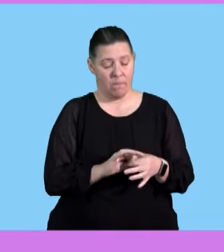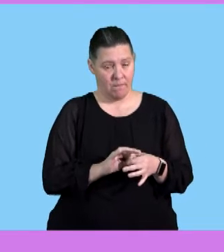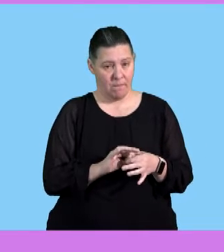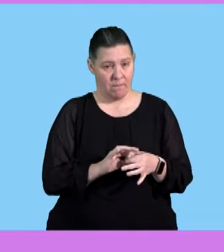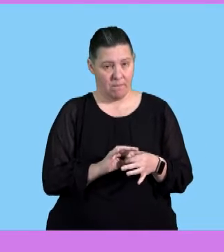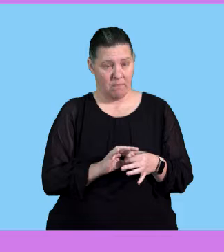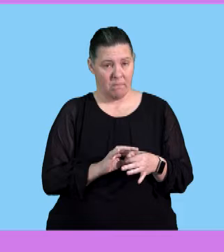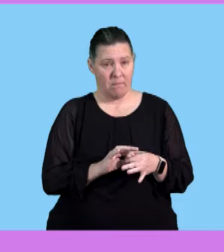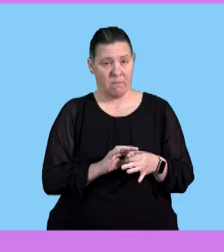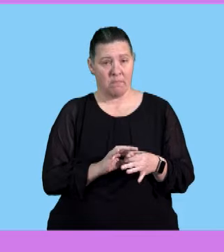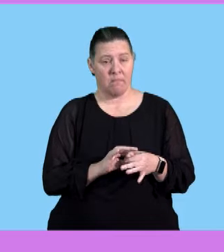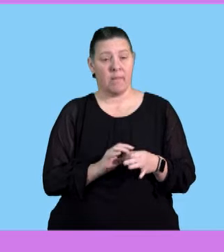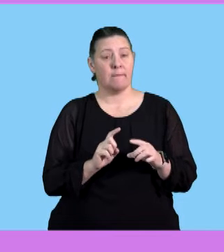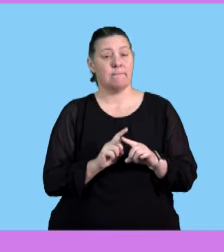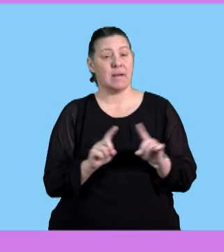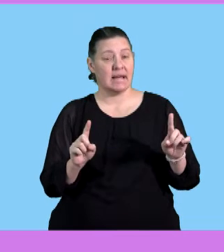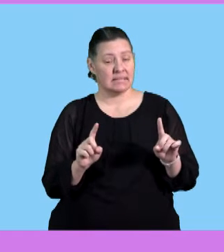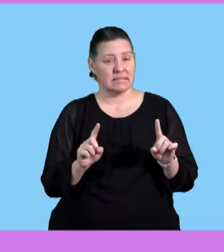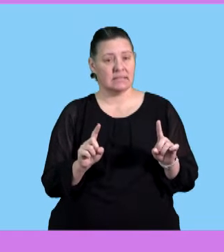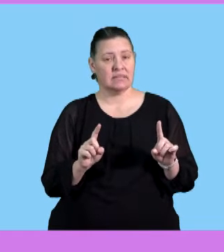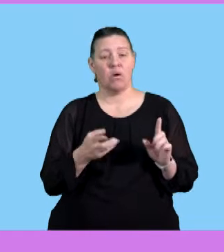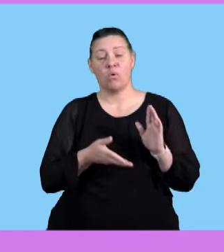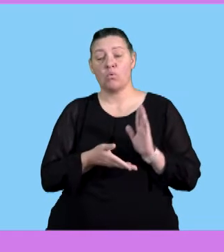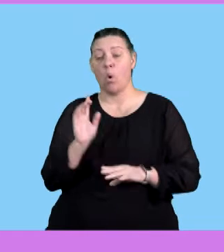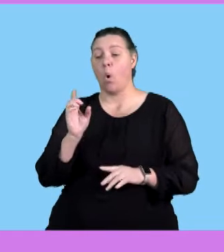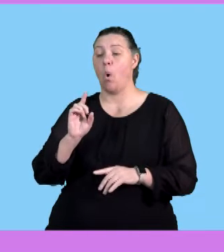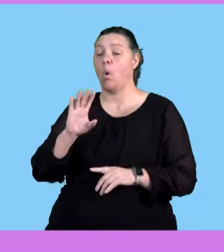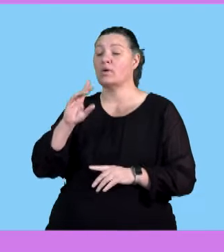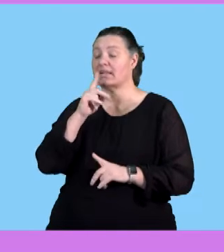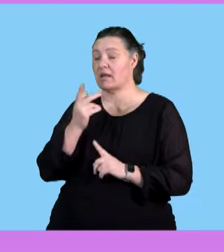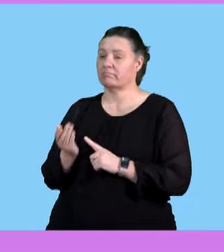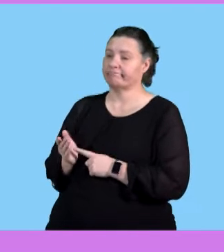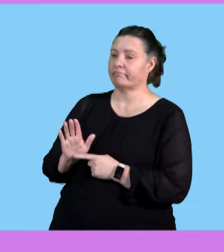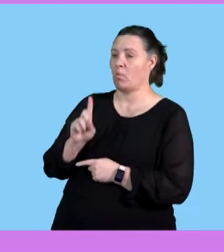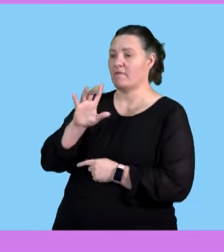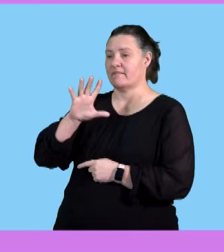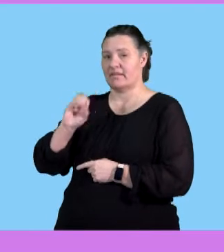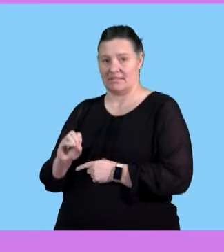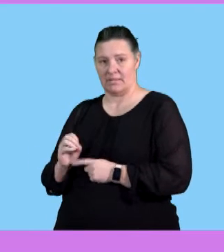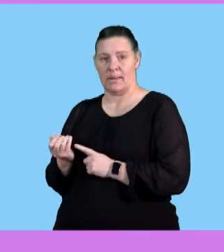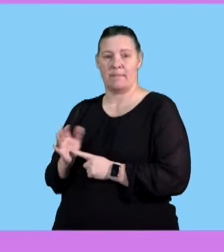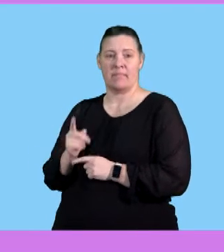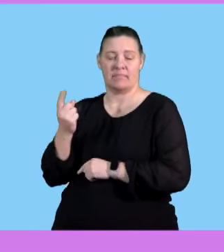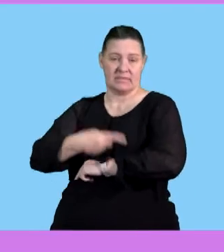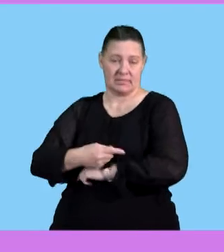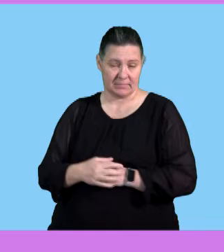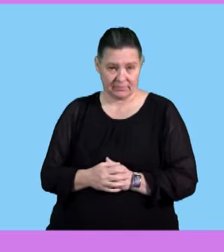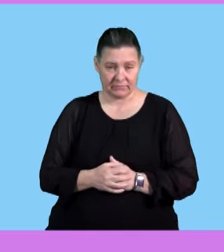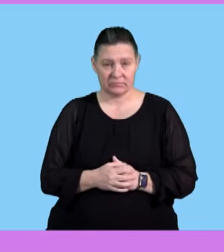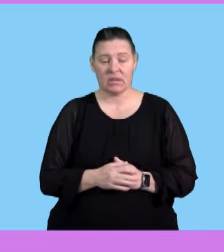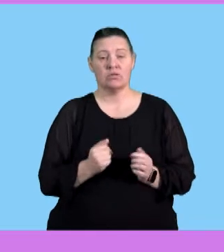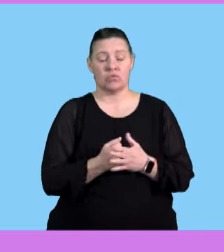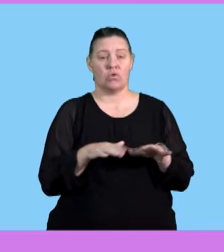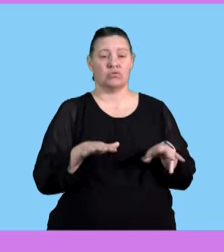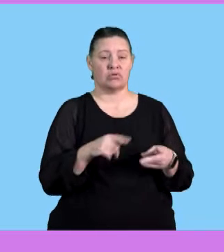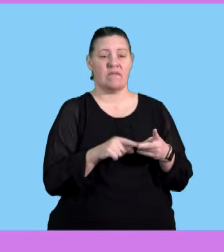from home, but she is going to a jeweler where she shows off her dresses. Then the next